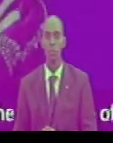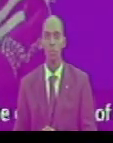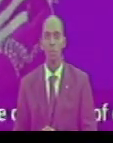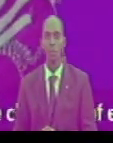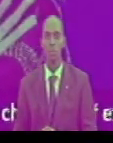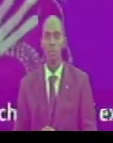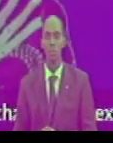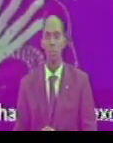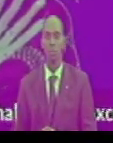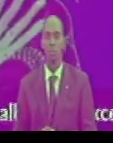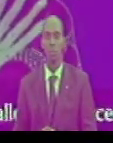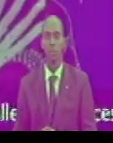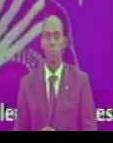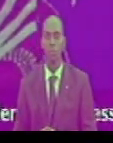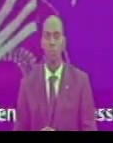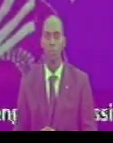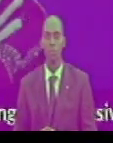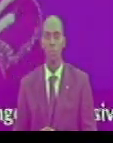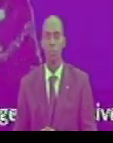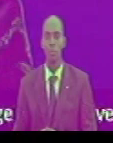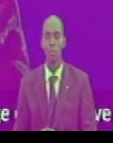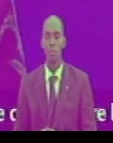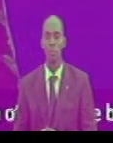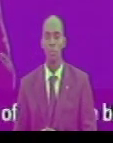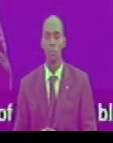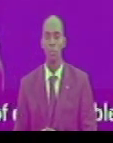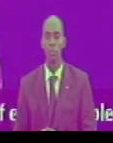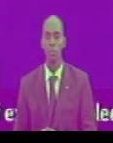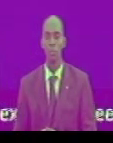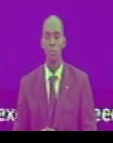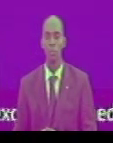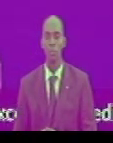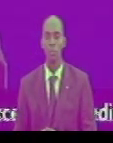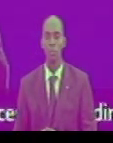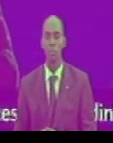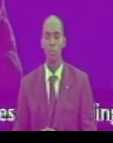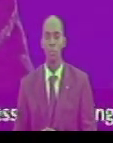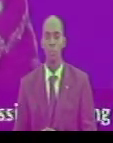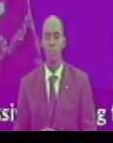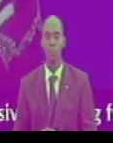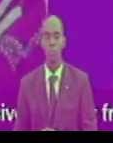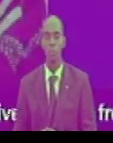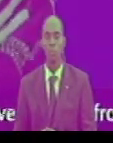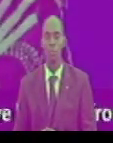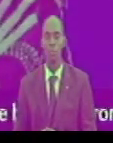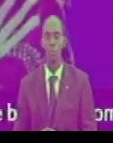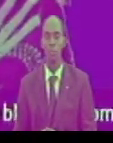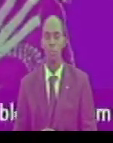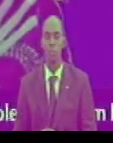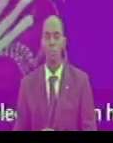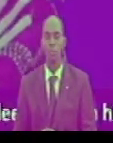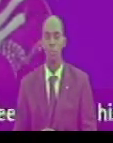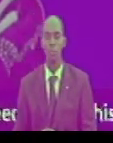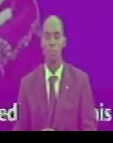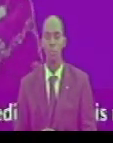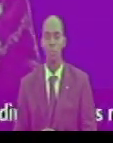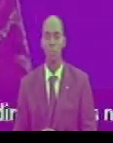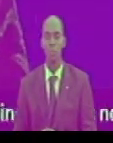From Akure, Ondo State, Nigeria. I want to testify to the goodness of God, what God has done in my